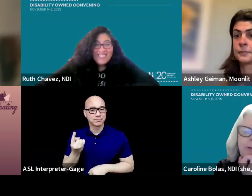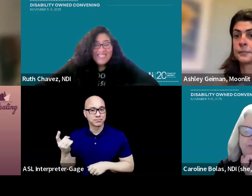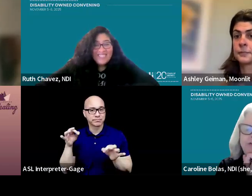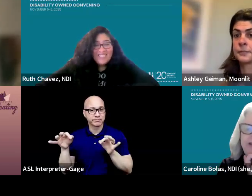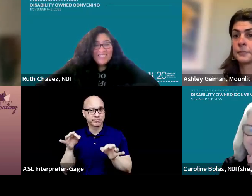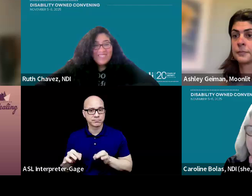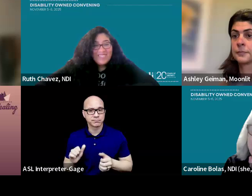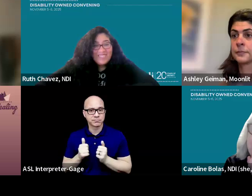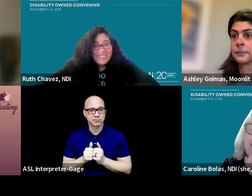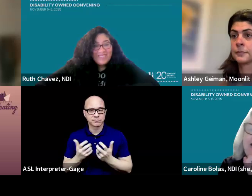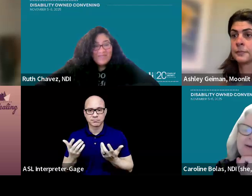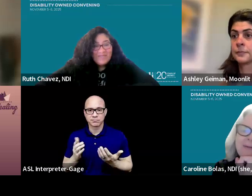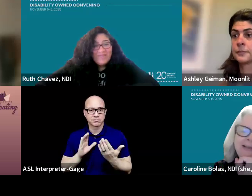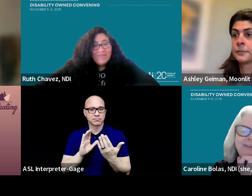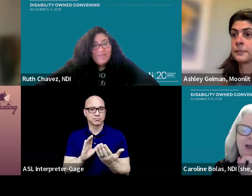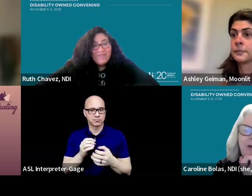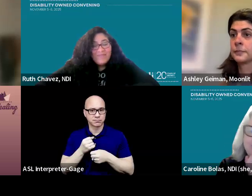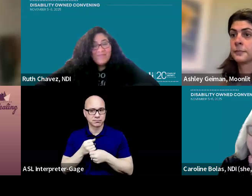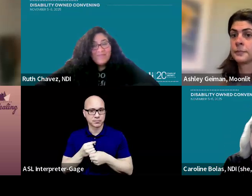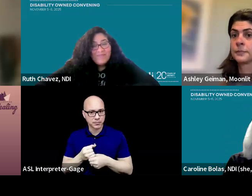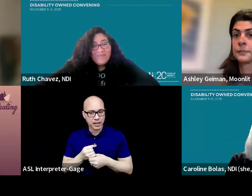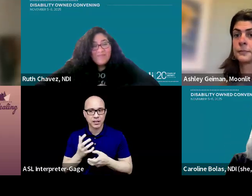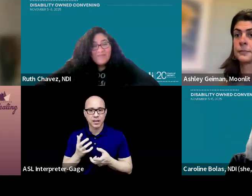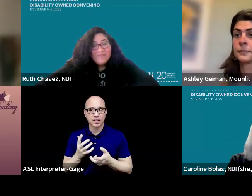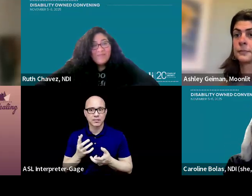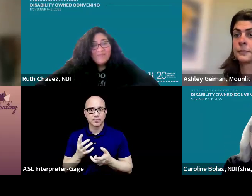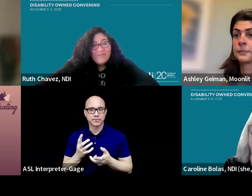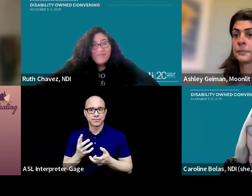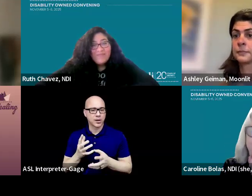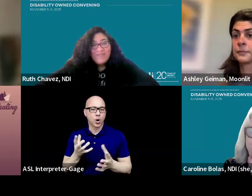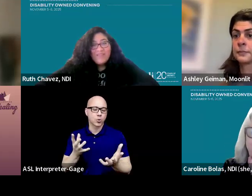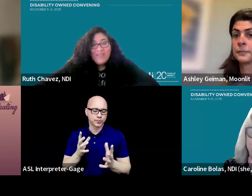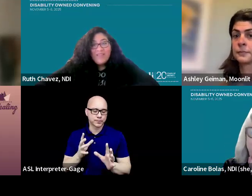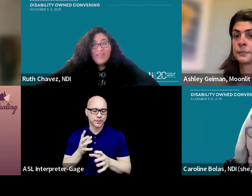they might go about creating and getting their own assistant like Charles?